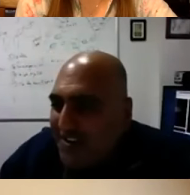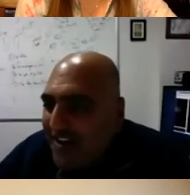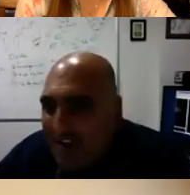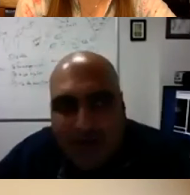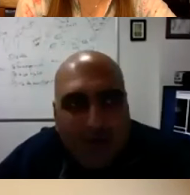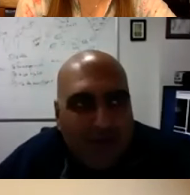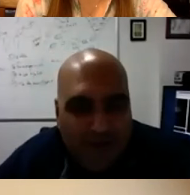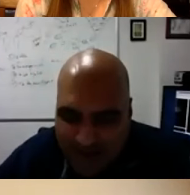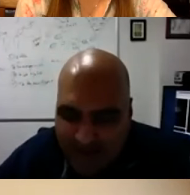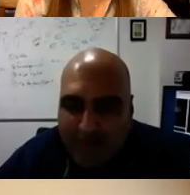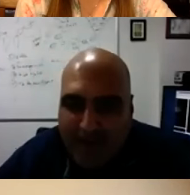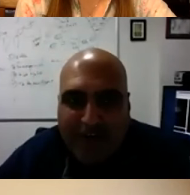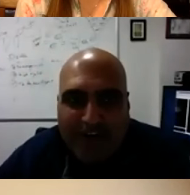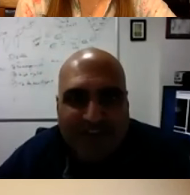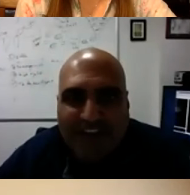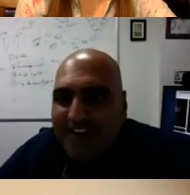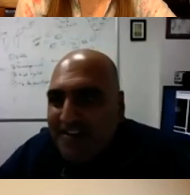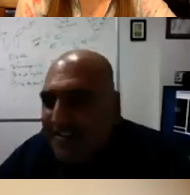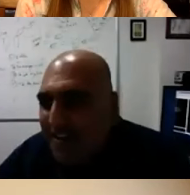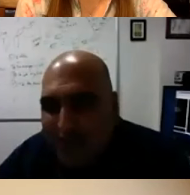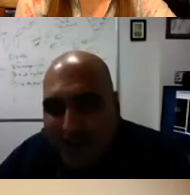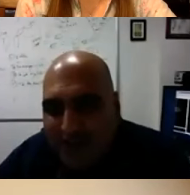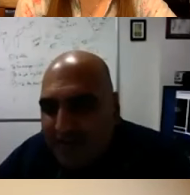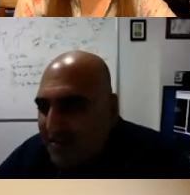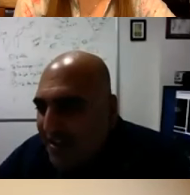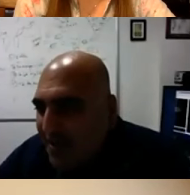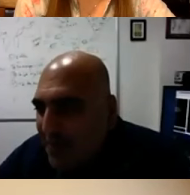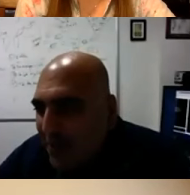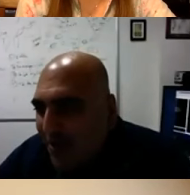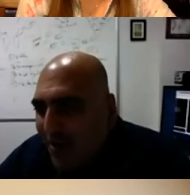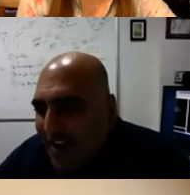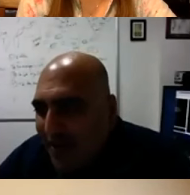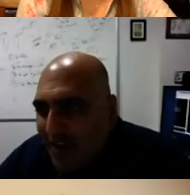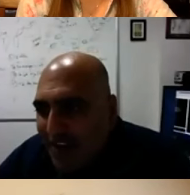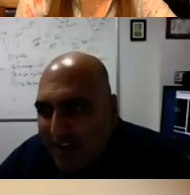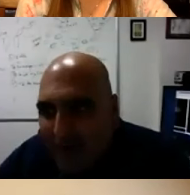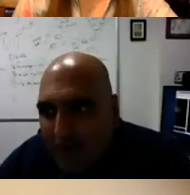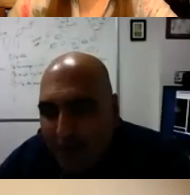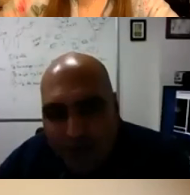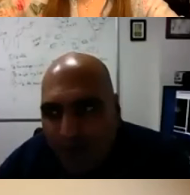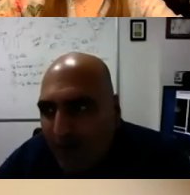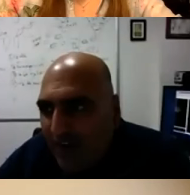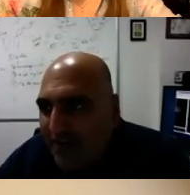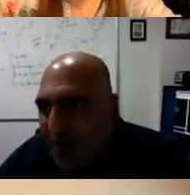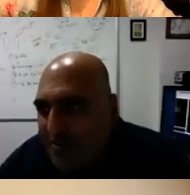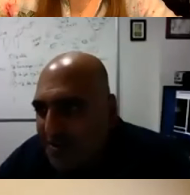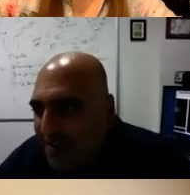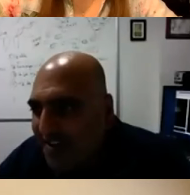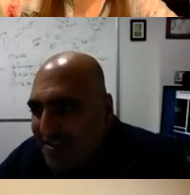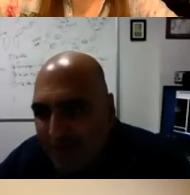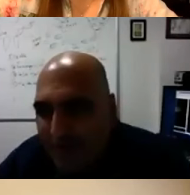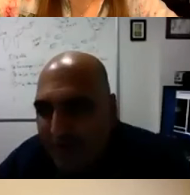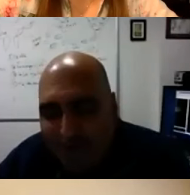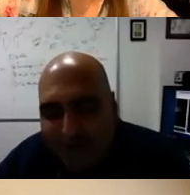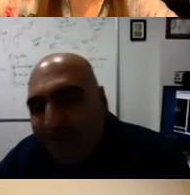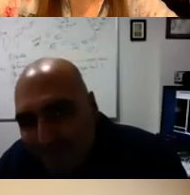And with that, my final slide is, this is the Memorial Art Gallery, and I hope that we will all have the opportunity